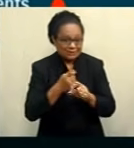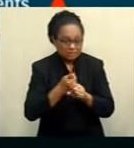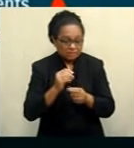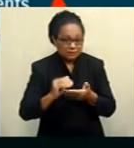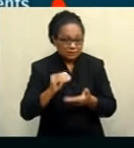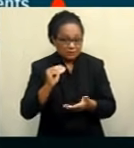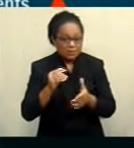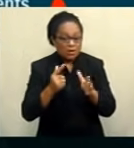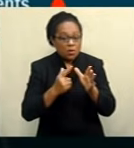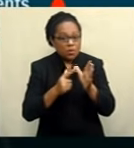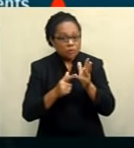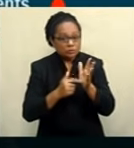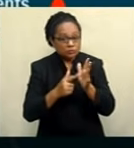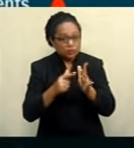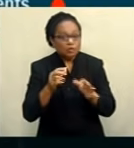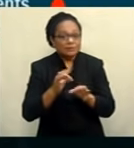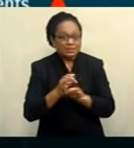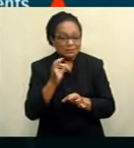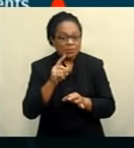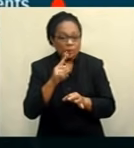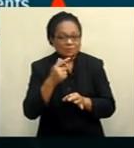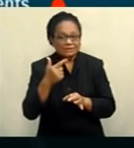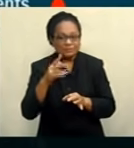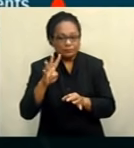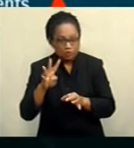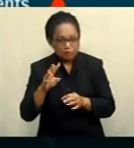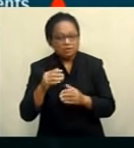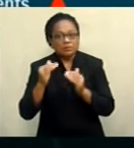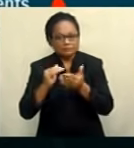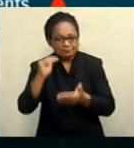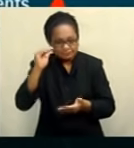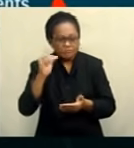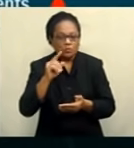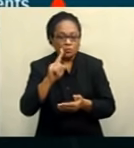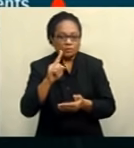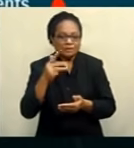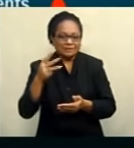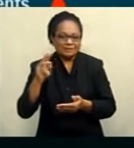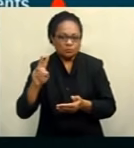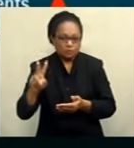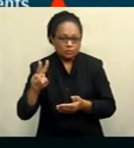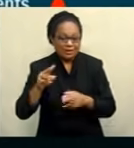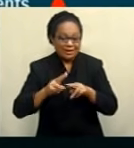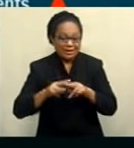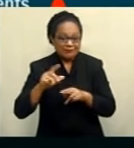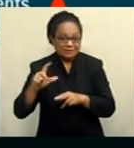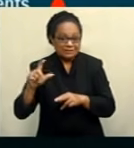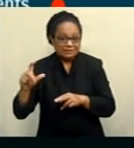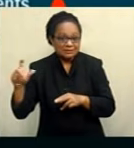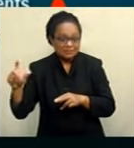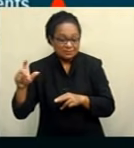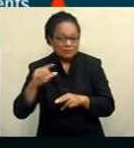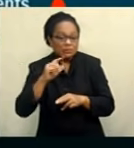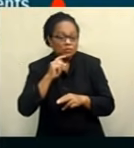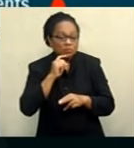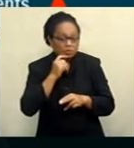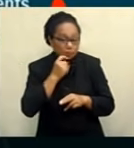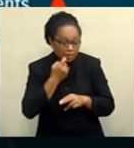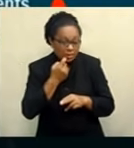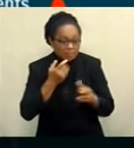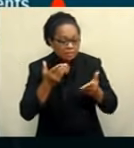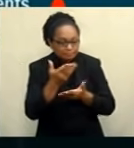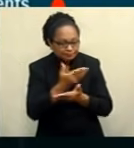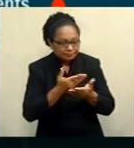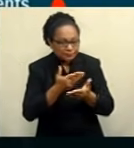gas will increase from $1.74 to $1.92. The FCCC will conduct the next fuel and LPG price review